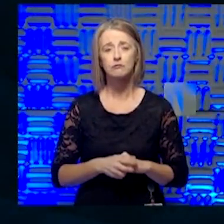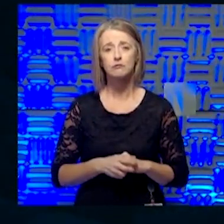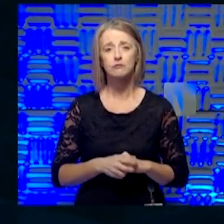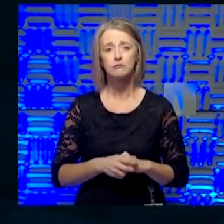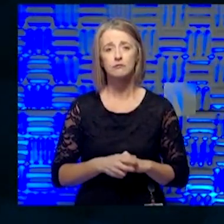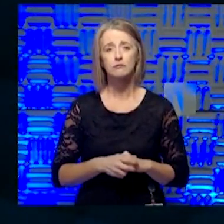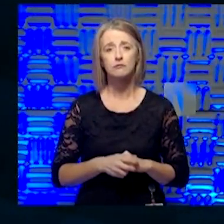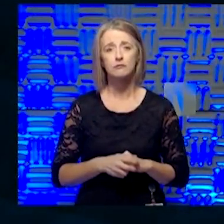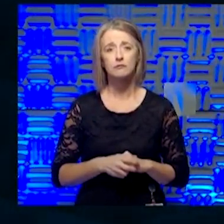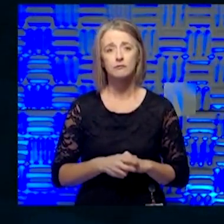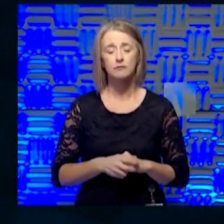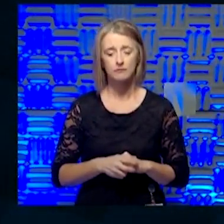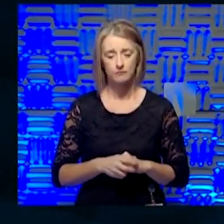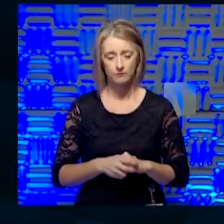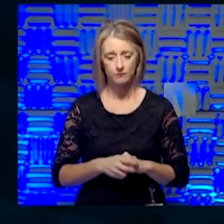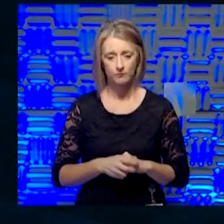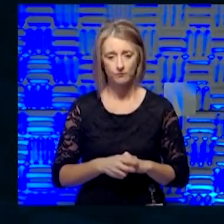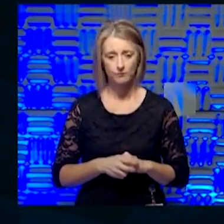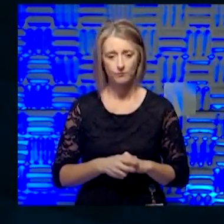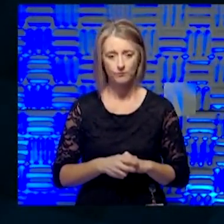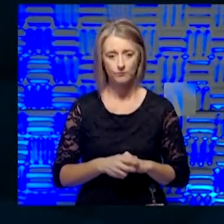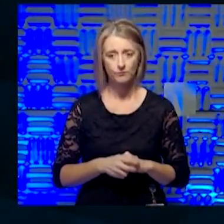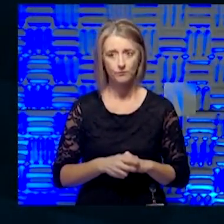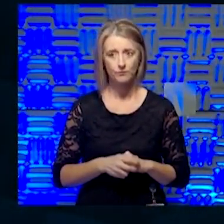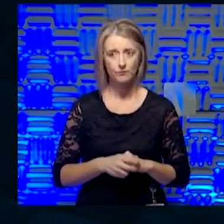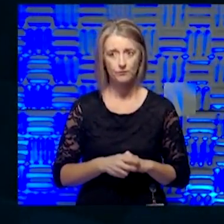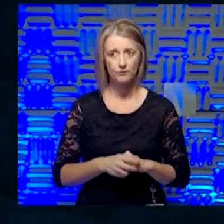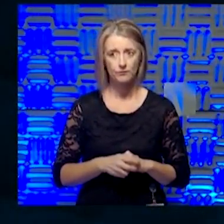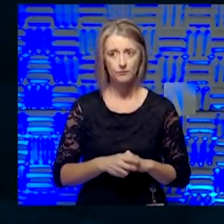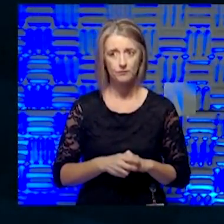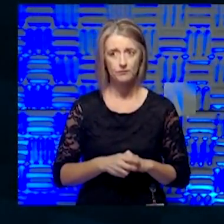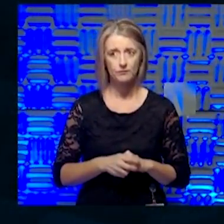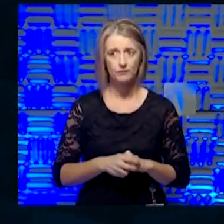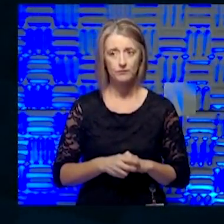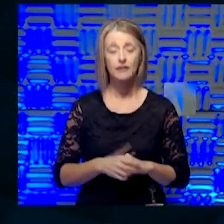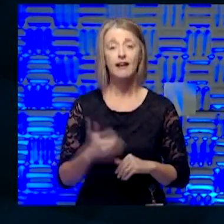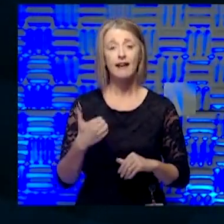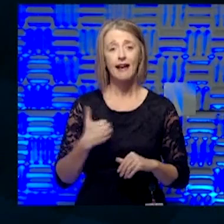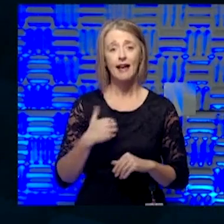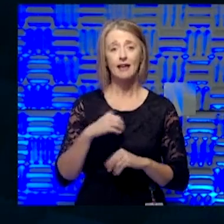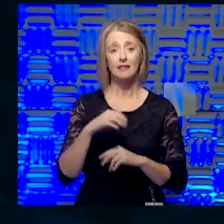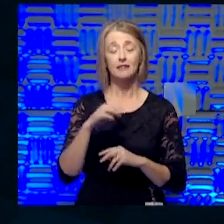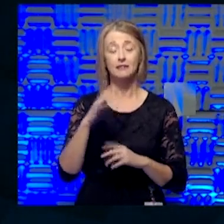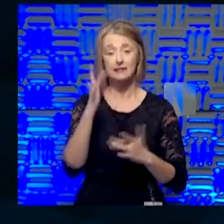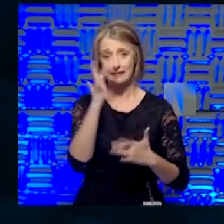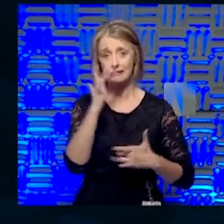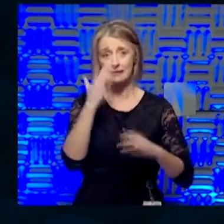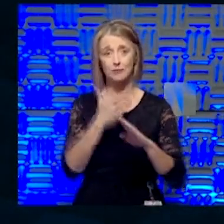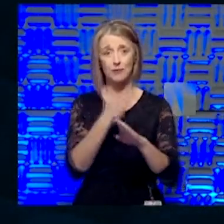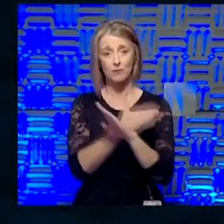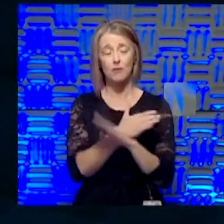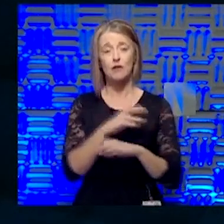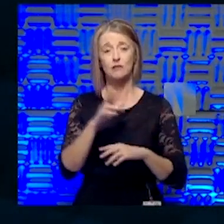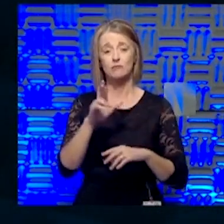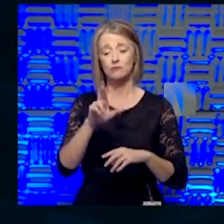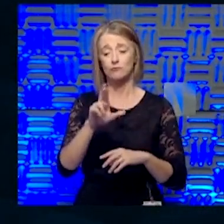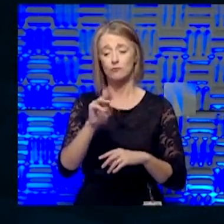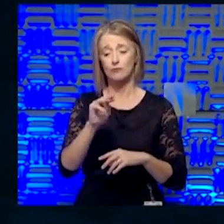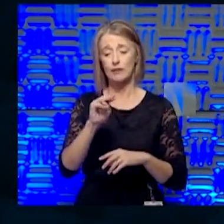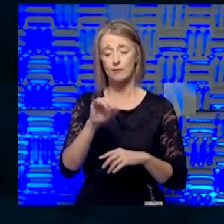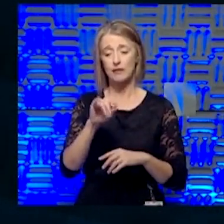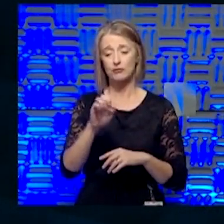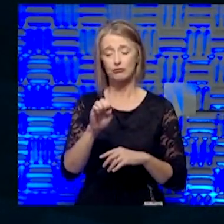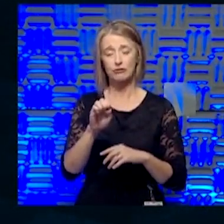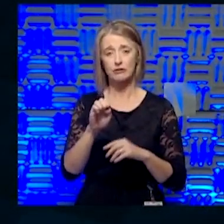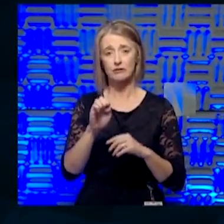He had fought hairy cell leukemia for 3 different times, but had been in remission for about 5